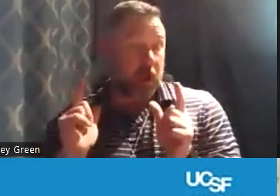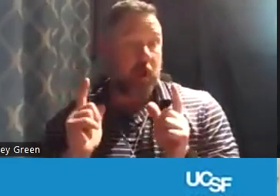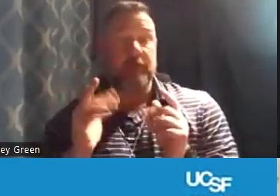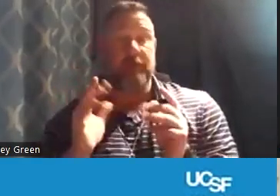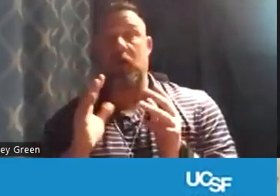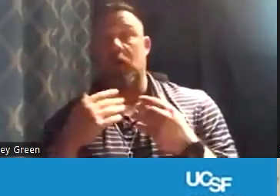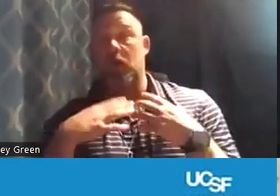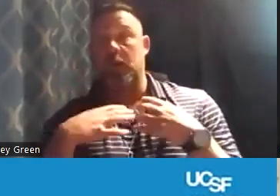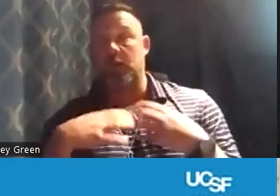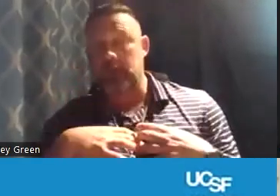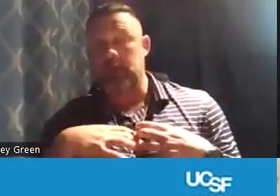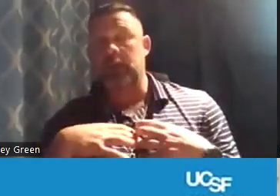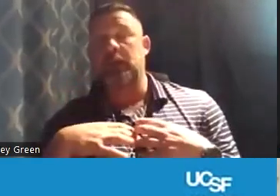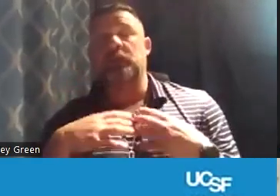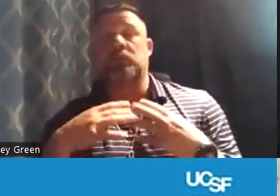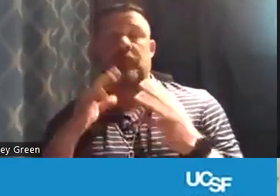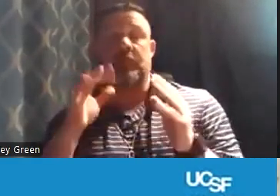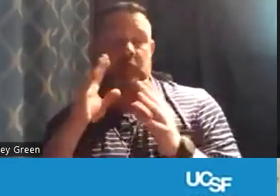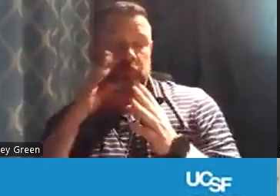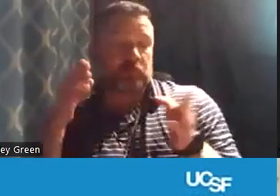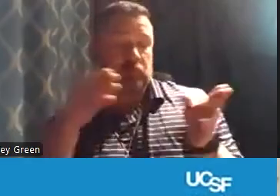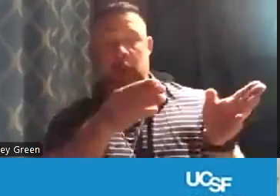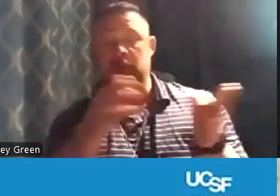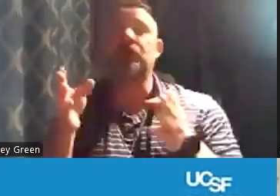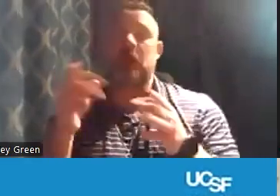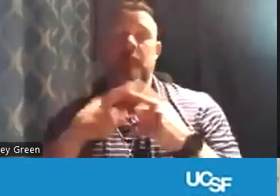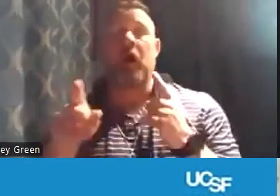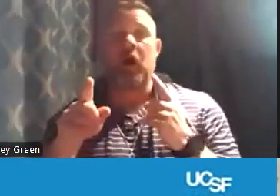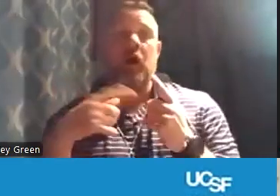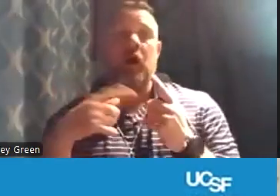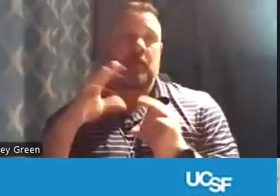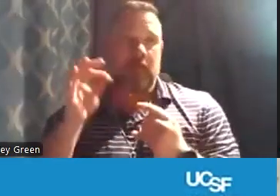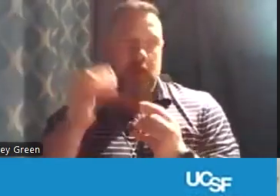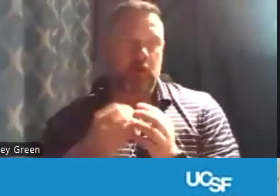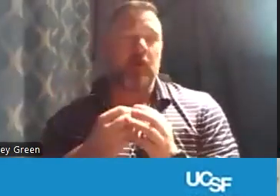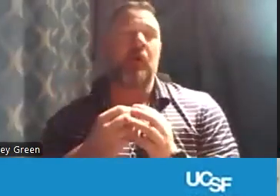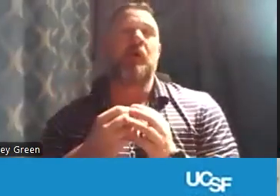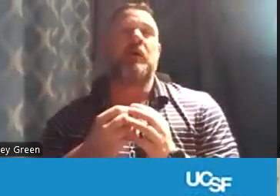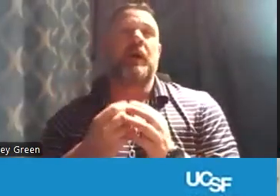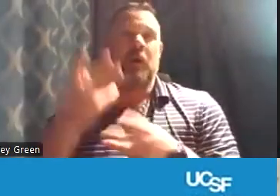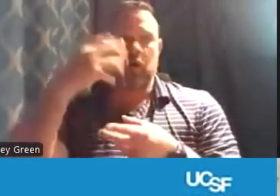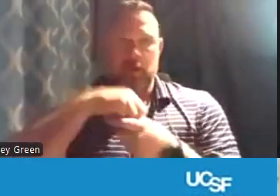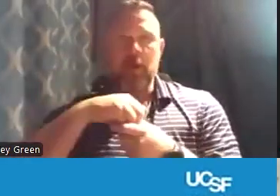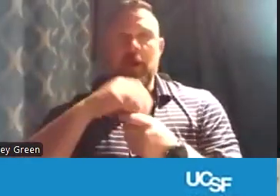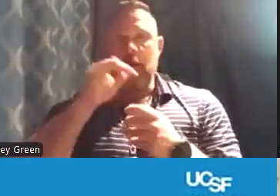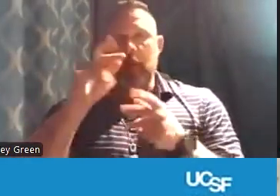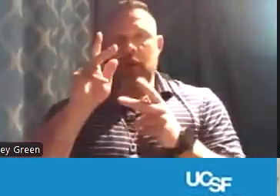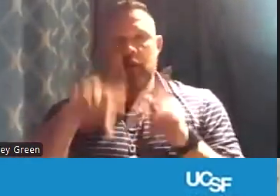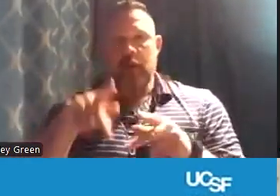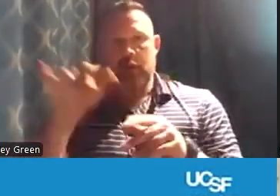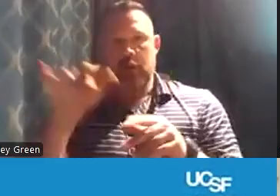committee to go in that direction, but I think we might find a richness in including a person like that.